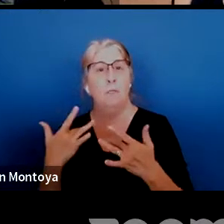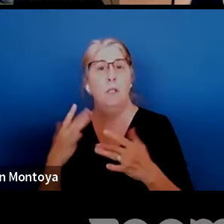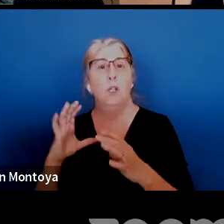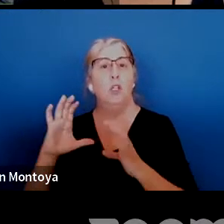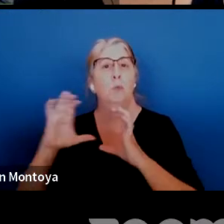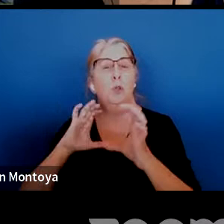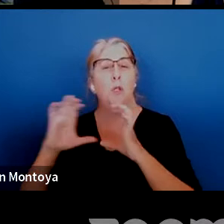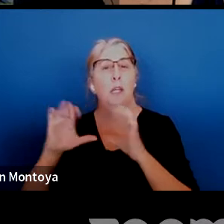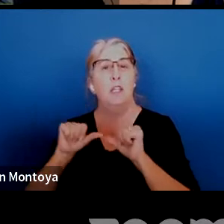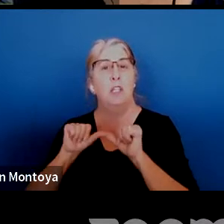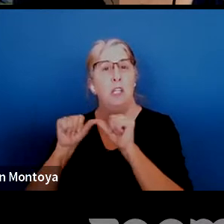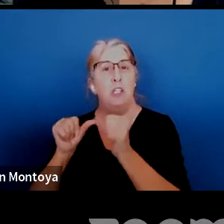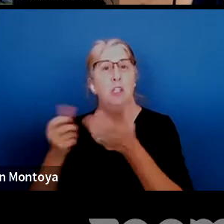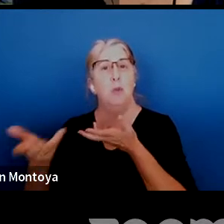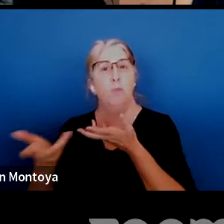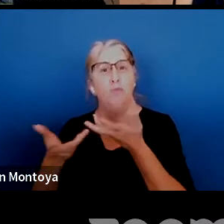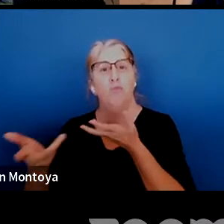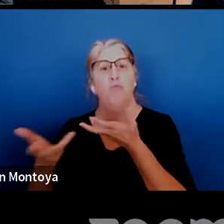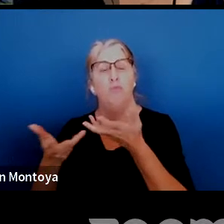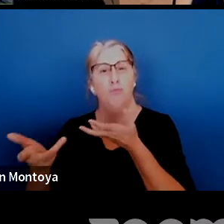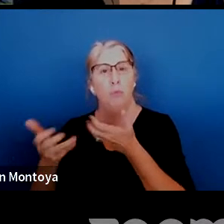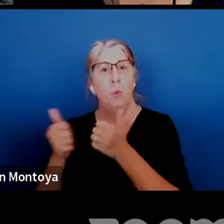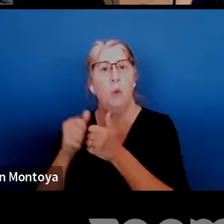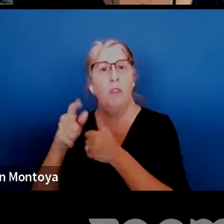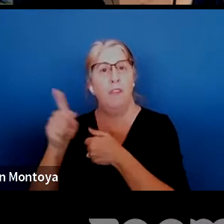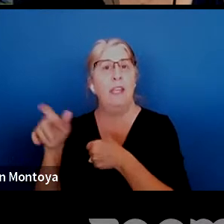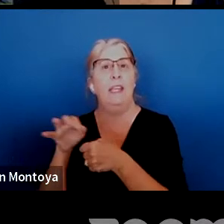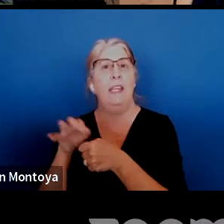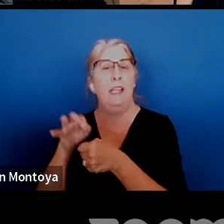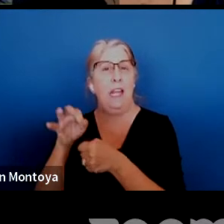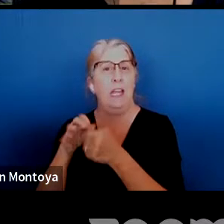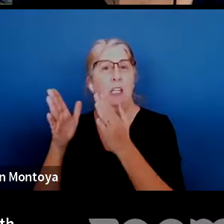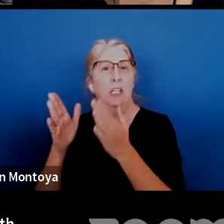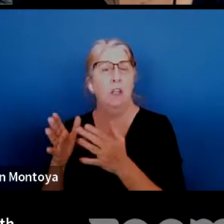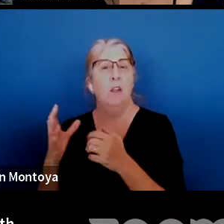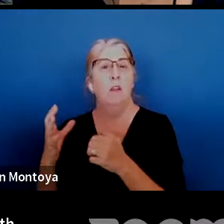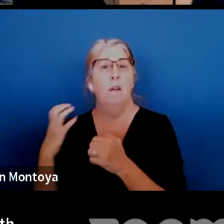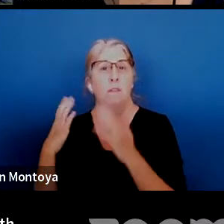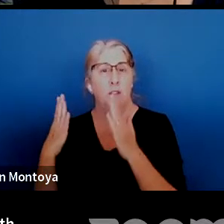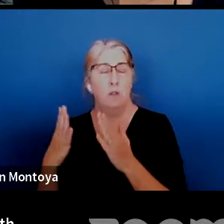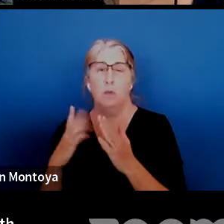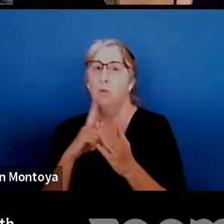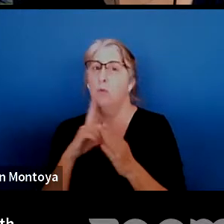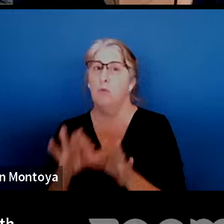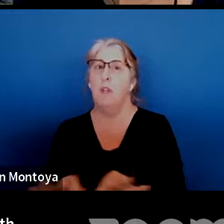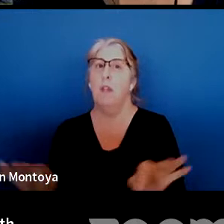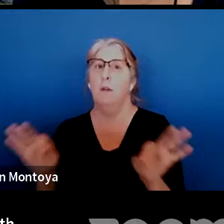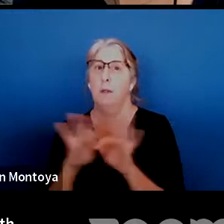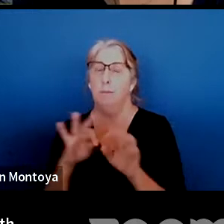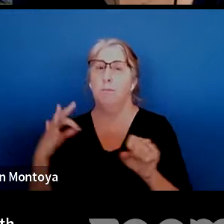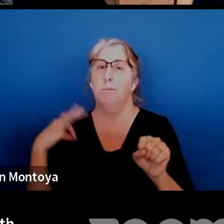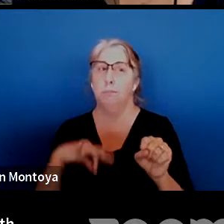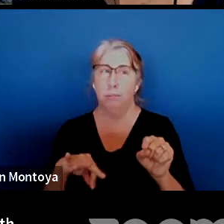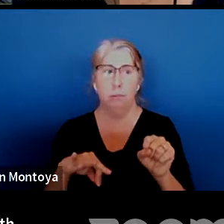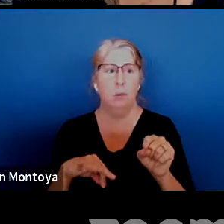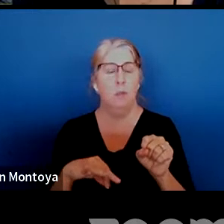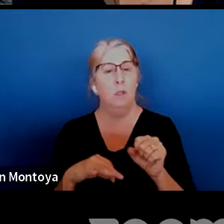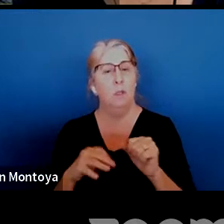and free flowing with elected officials is very advantageous with